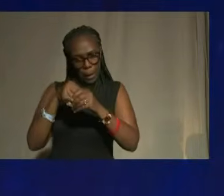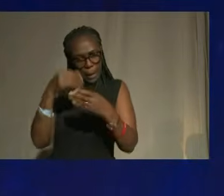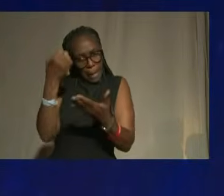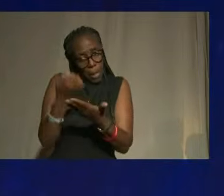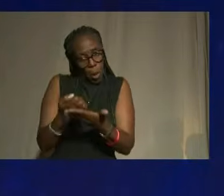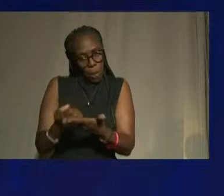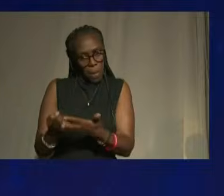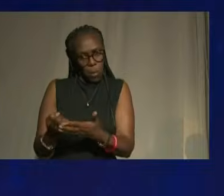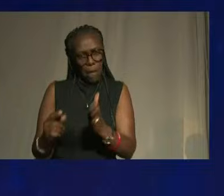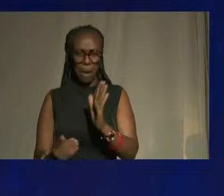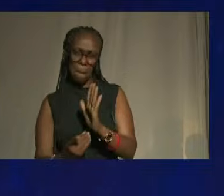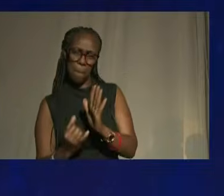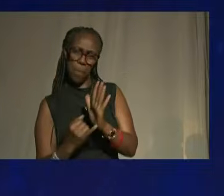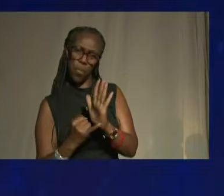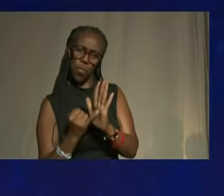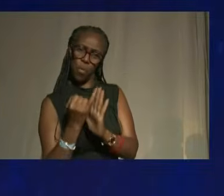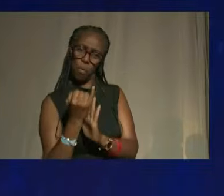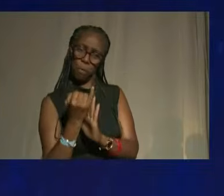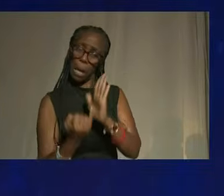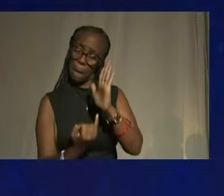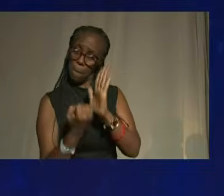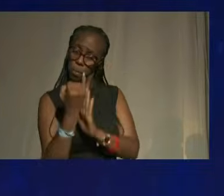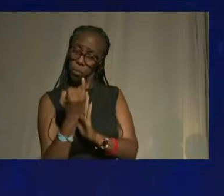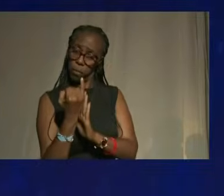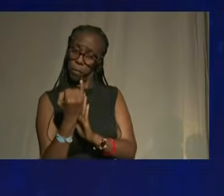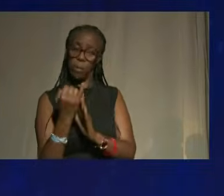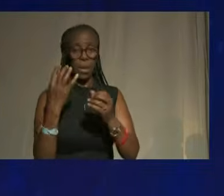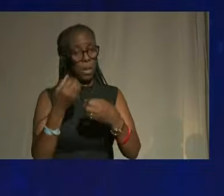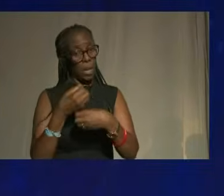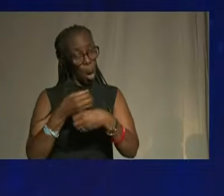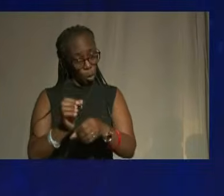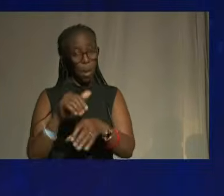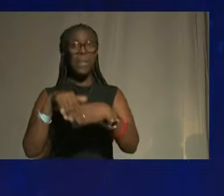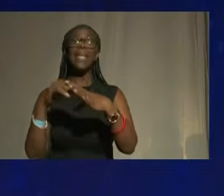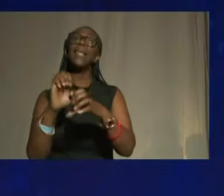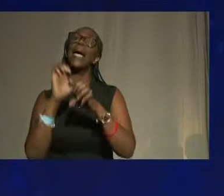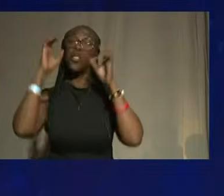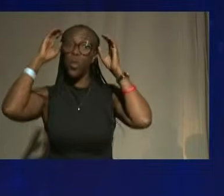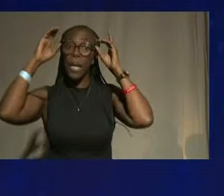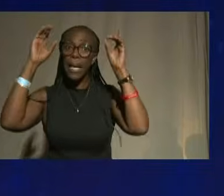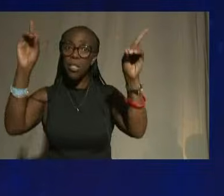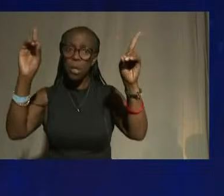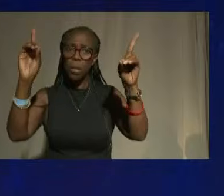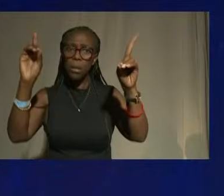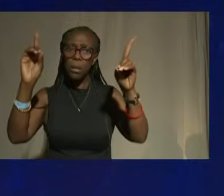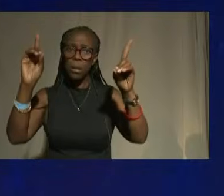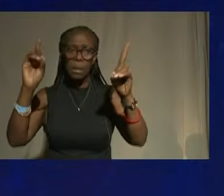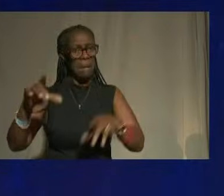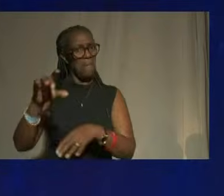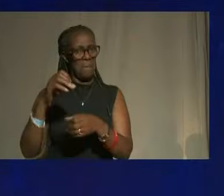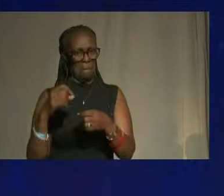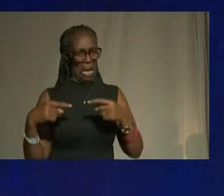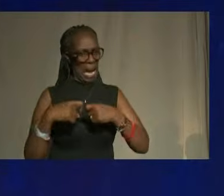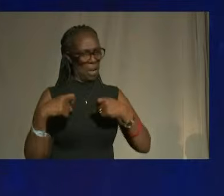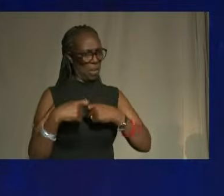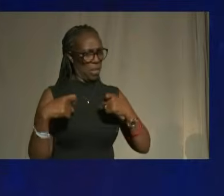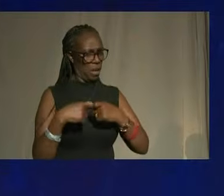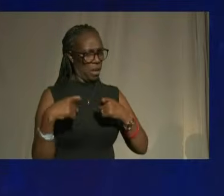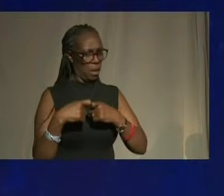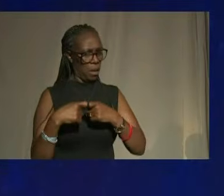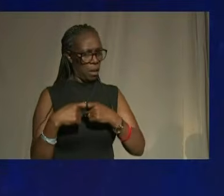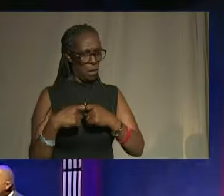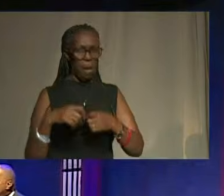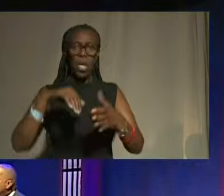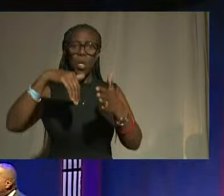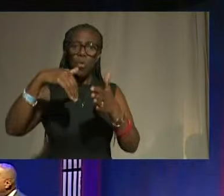the outcomes in education, which have been poor. You talk about energy. It took you 8 years to put out a request for a proposal for renewables.